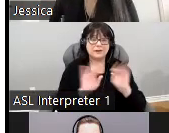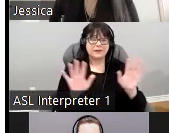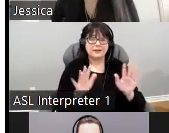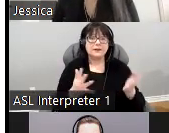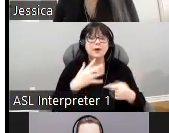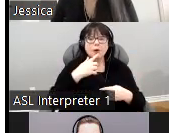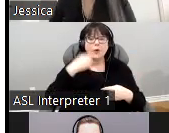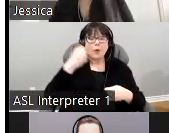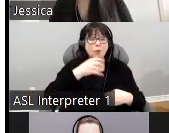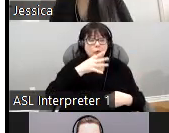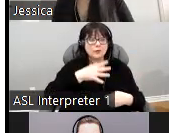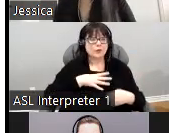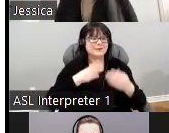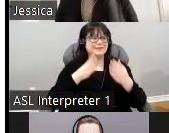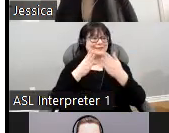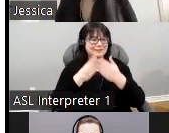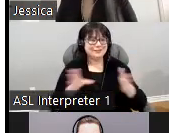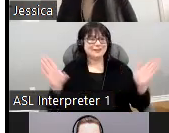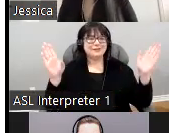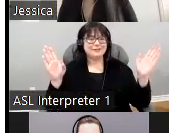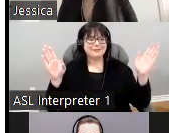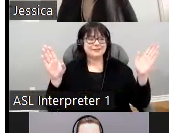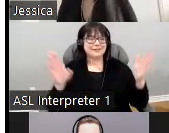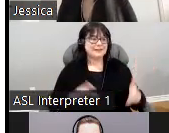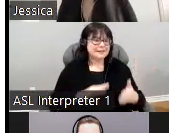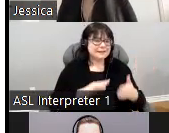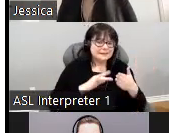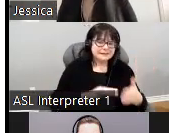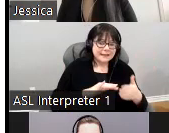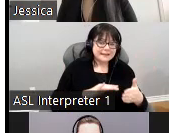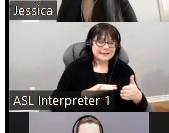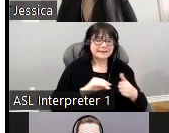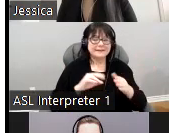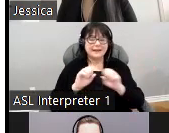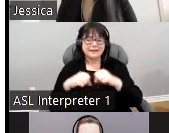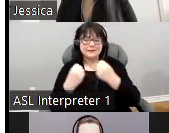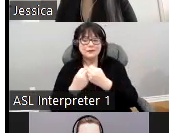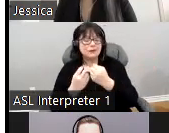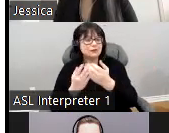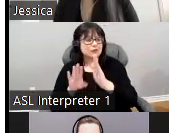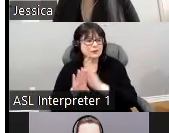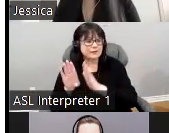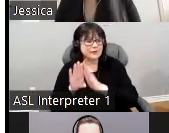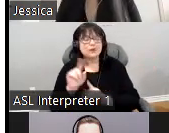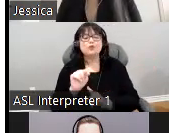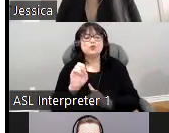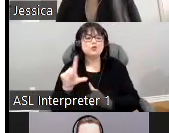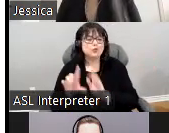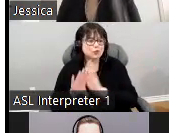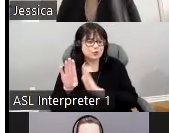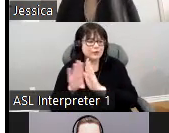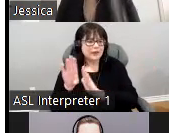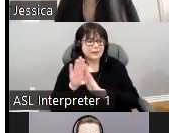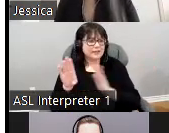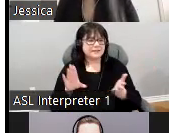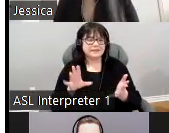women in general, both in studies and tool development, and particularly when we're talking women in their 70s and beyond.